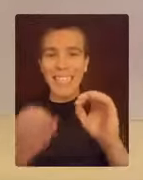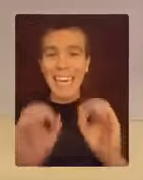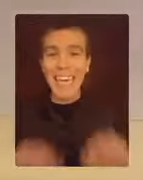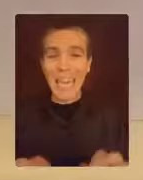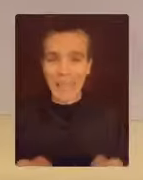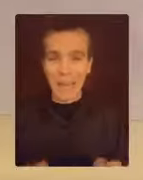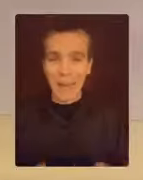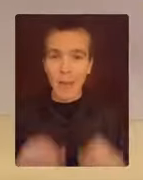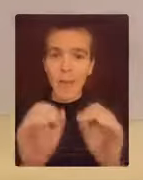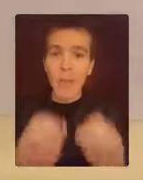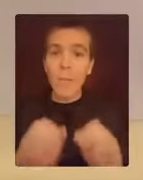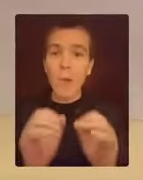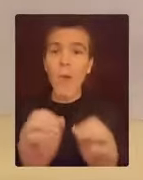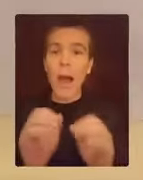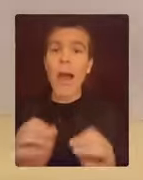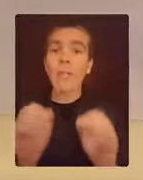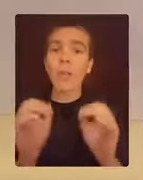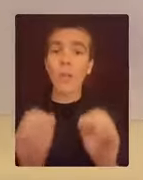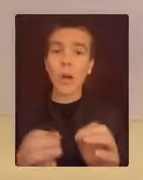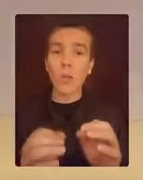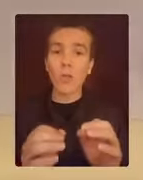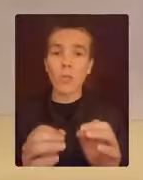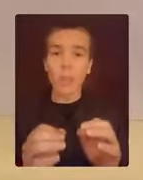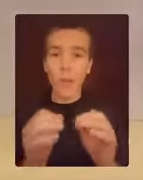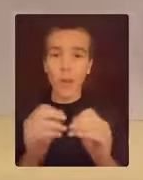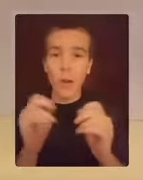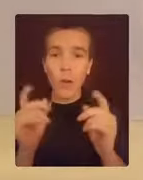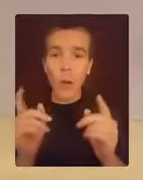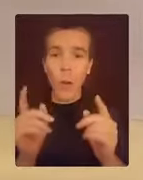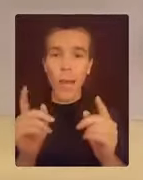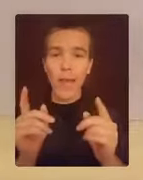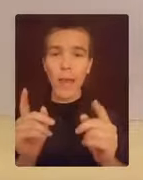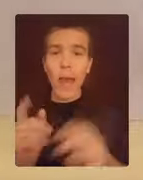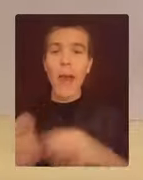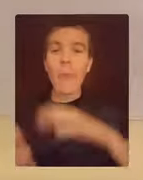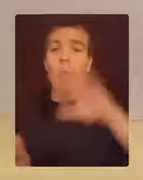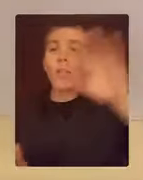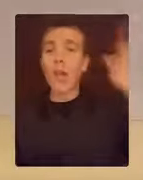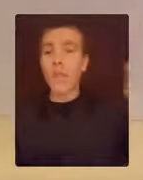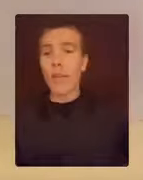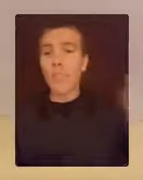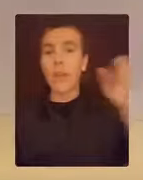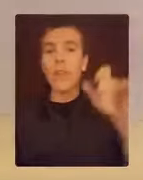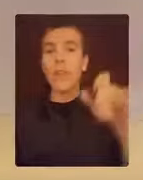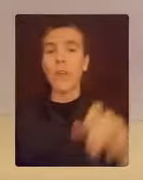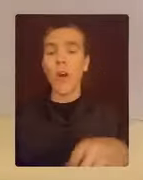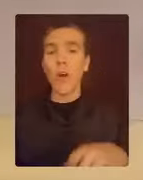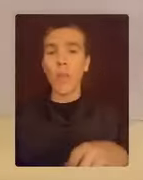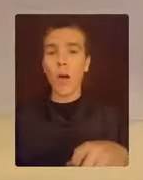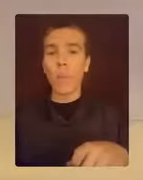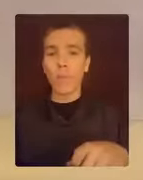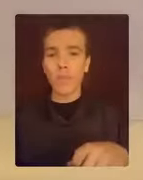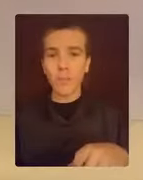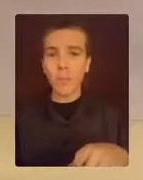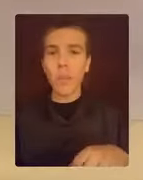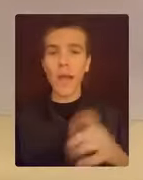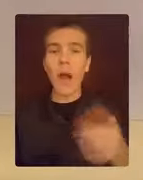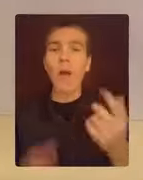That is key. Keep your eyes closed, even though you're awake, and reach over and turn the alarm